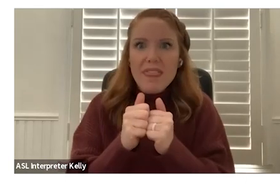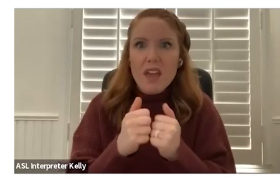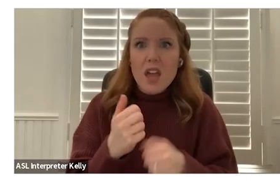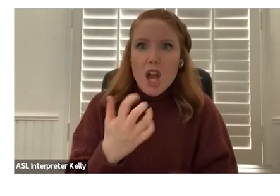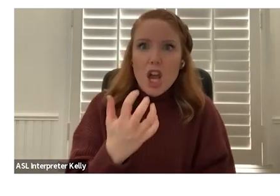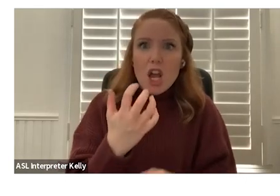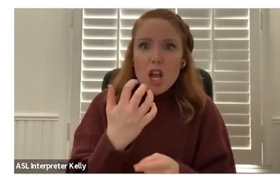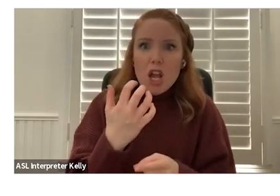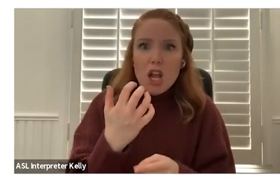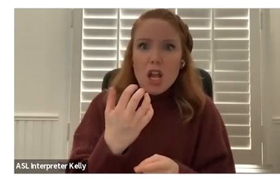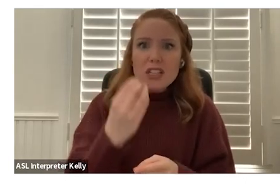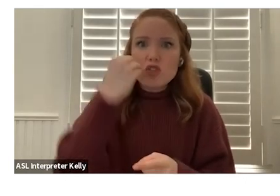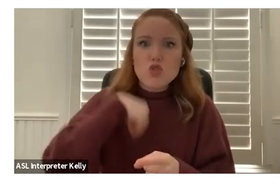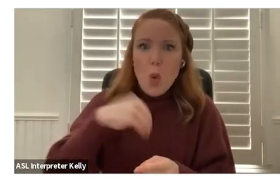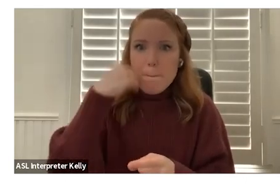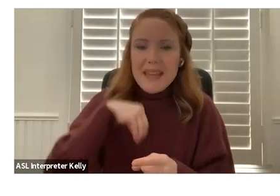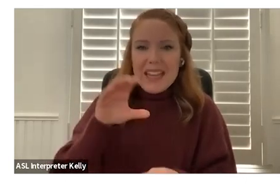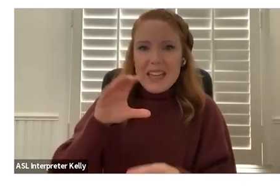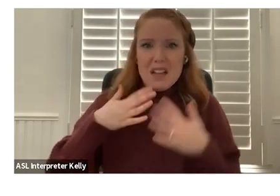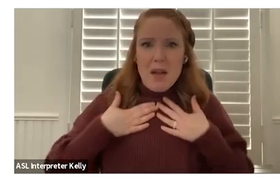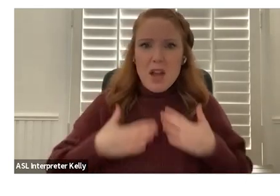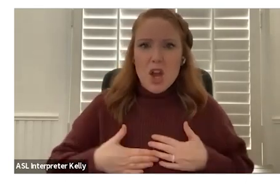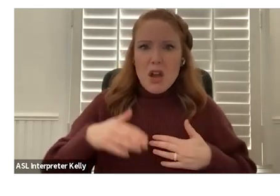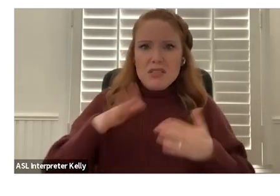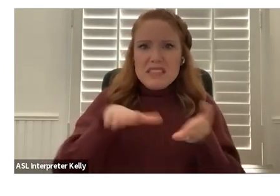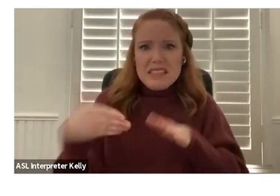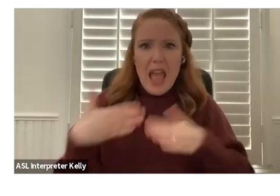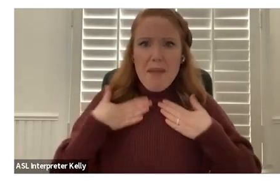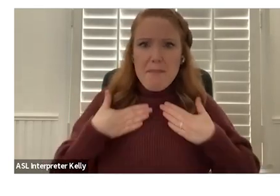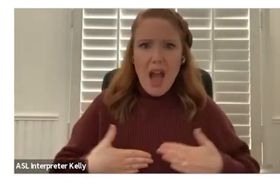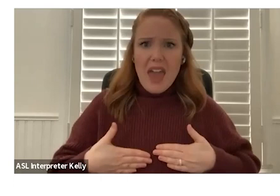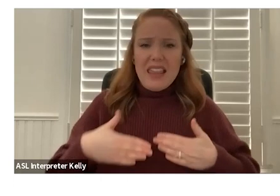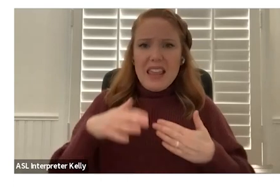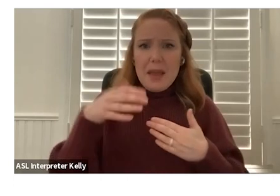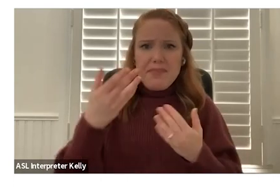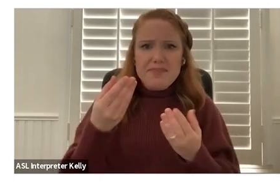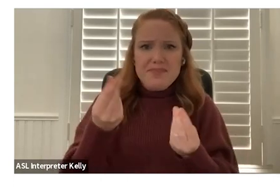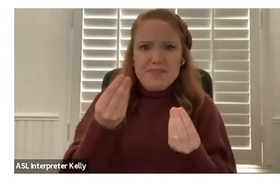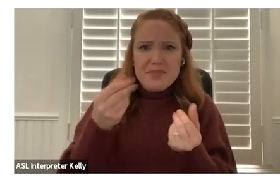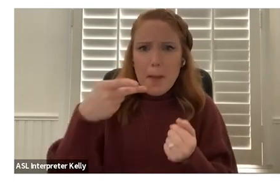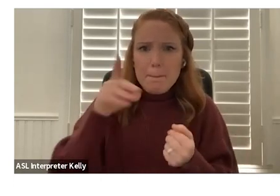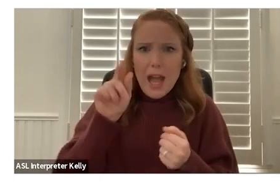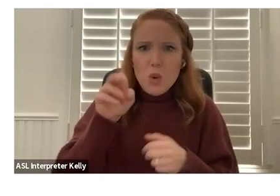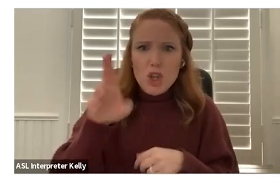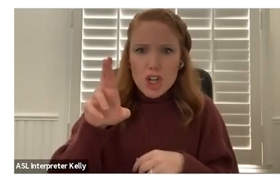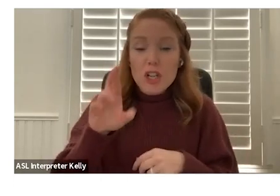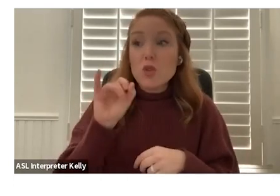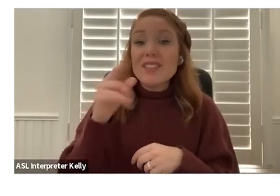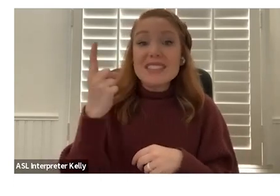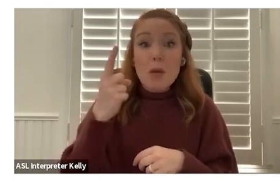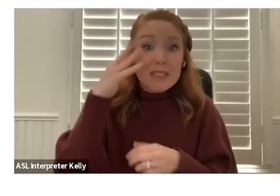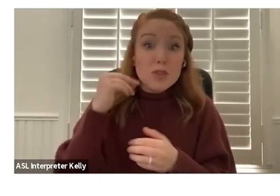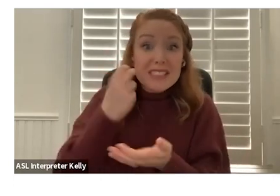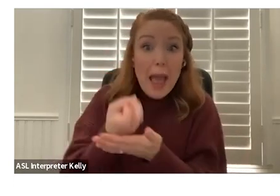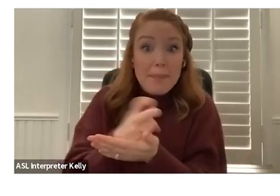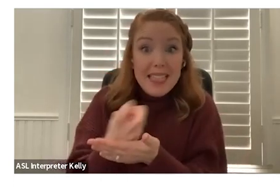hand, it was also, these tombs in Egypt were pillaged, and the majority